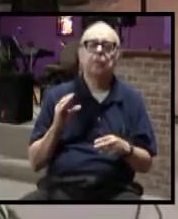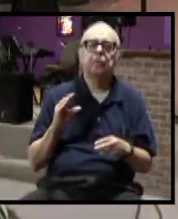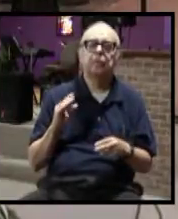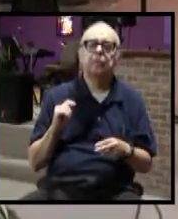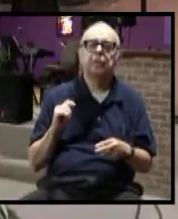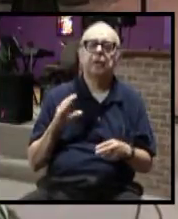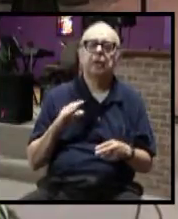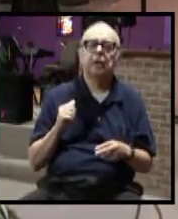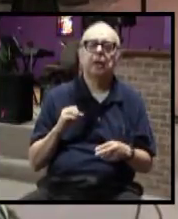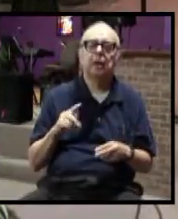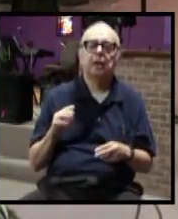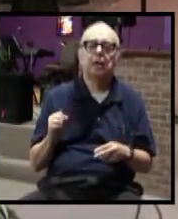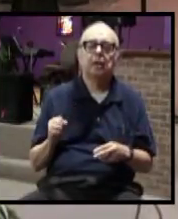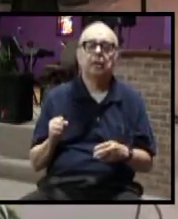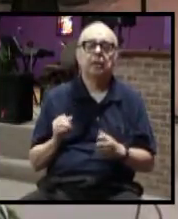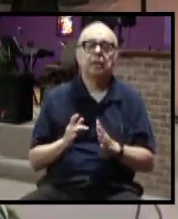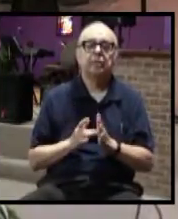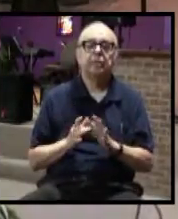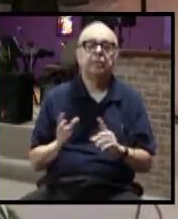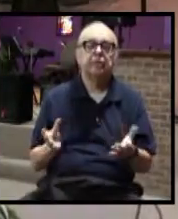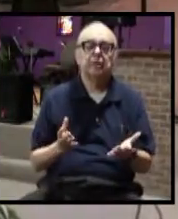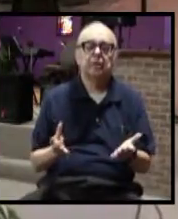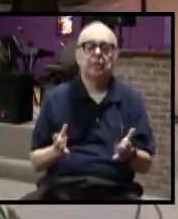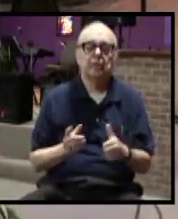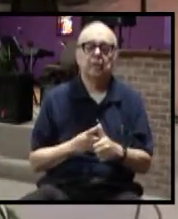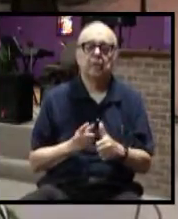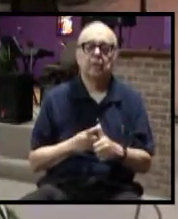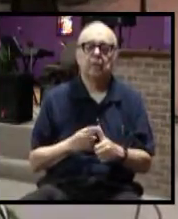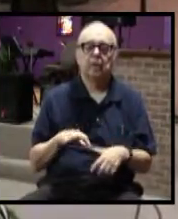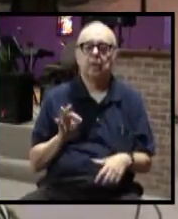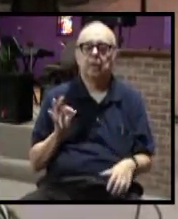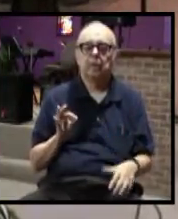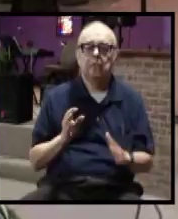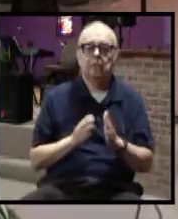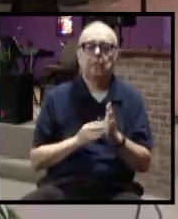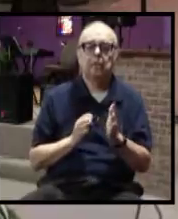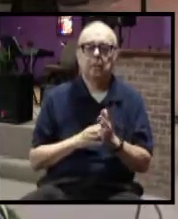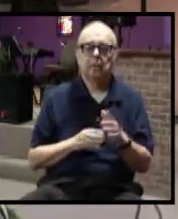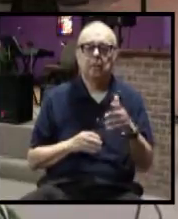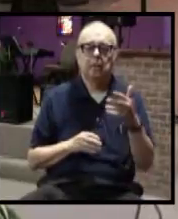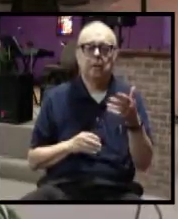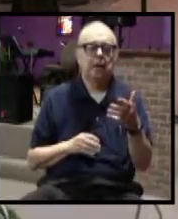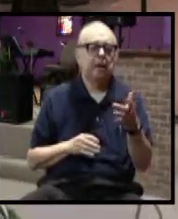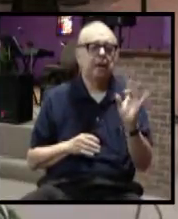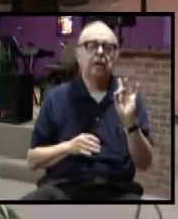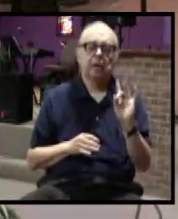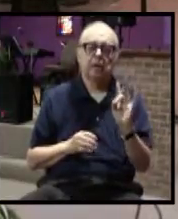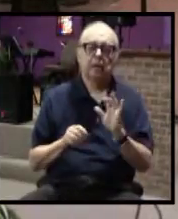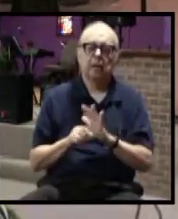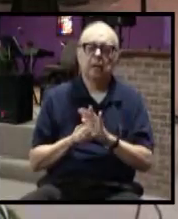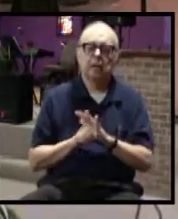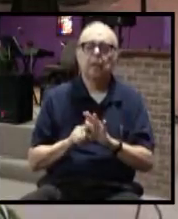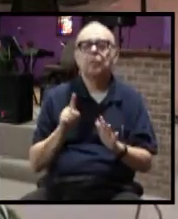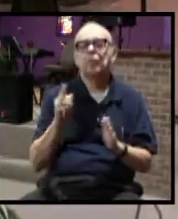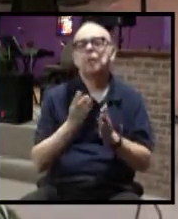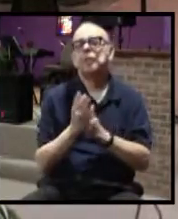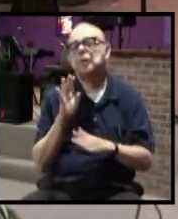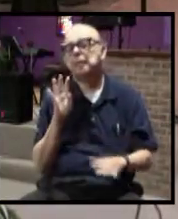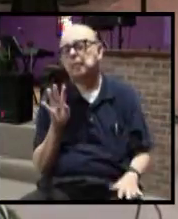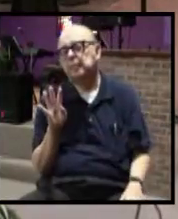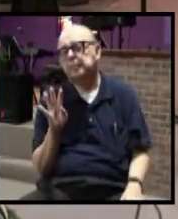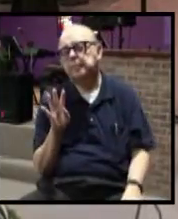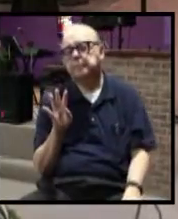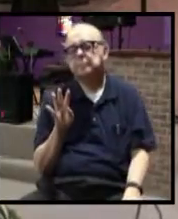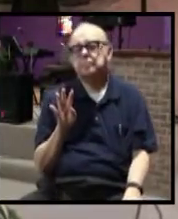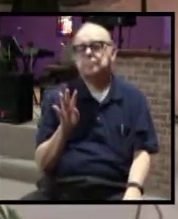outcasts. And let's see what Jesus did to them. First one is found in Matthew chapter 8 verses